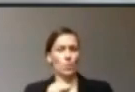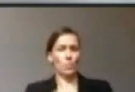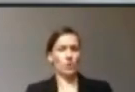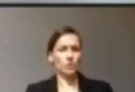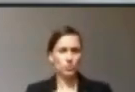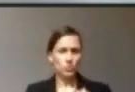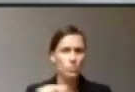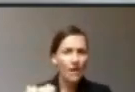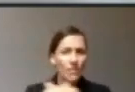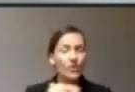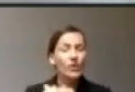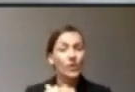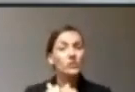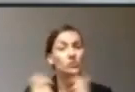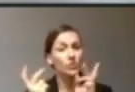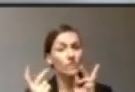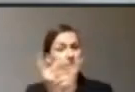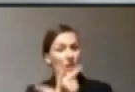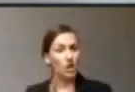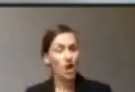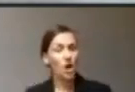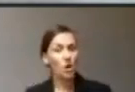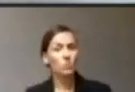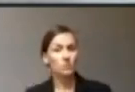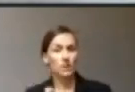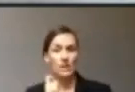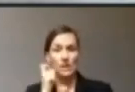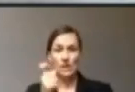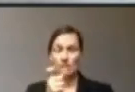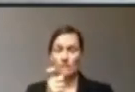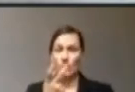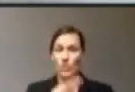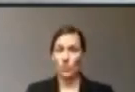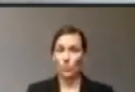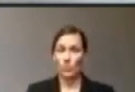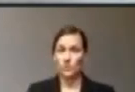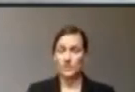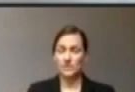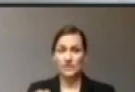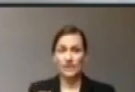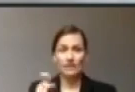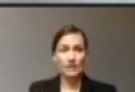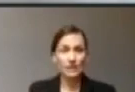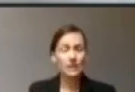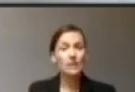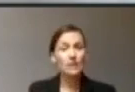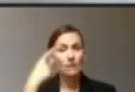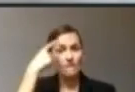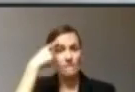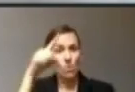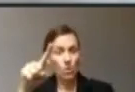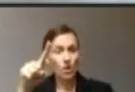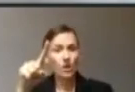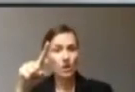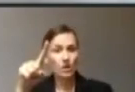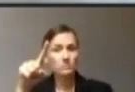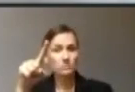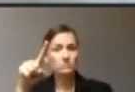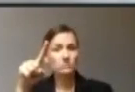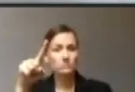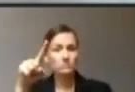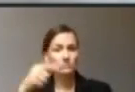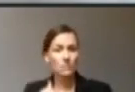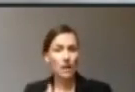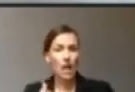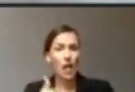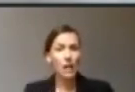to working together, to giving people the resources that they need to have input into